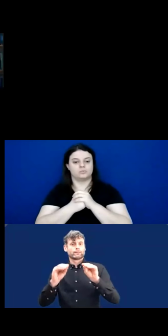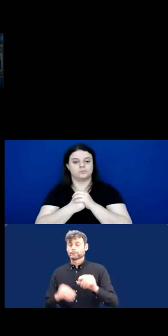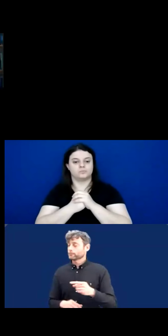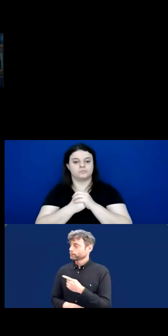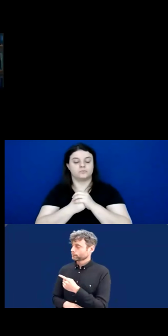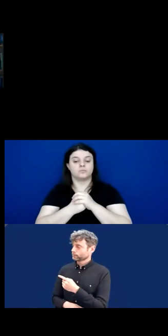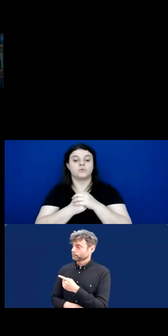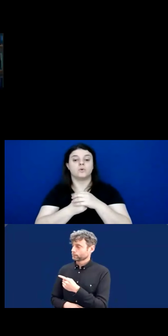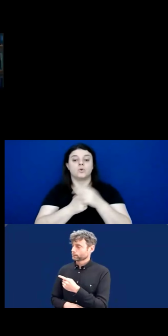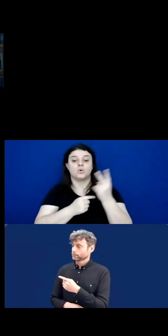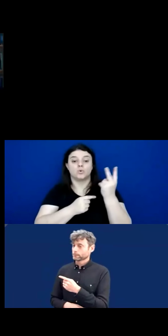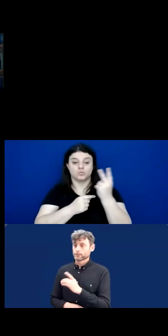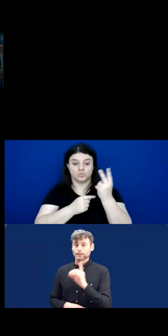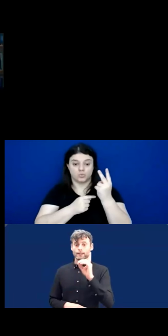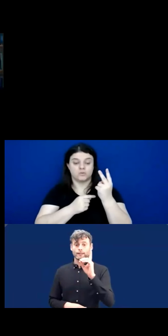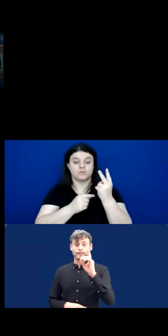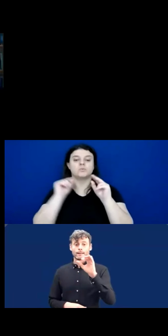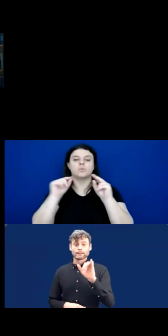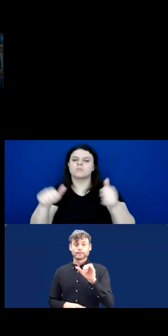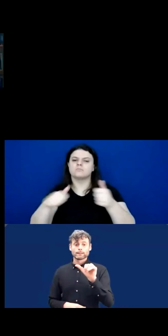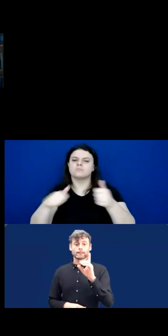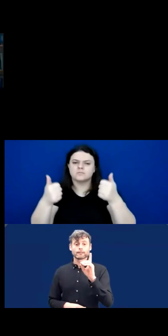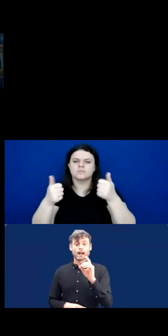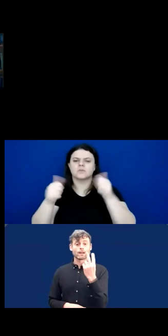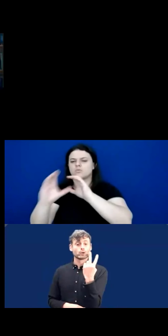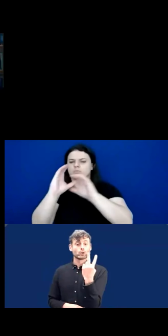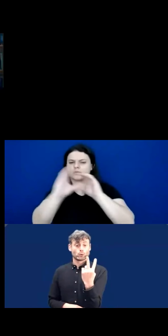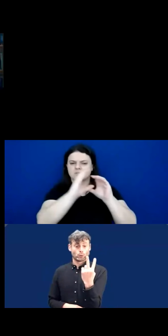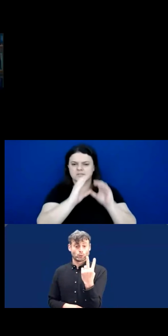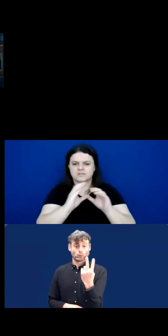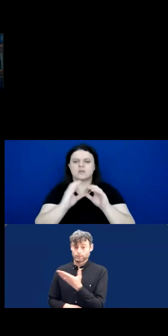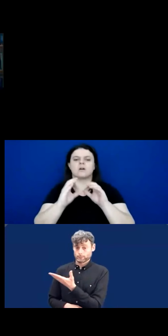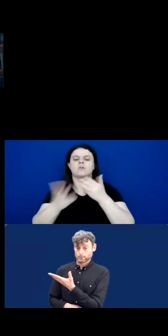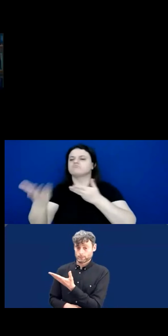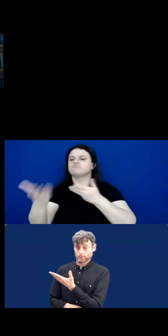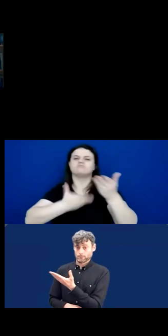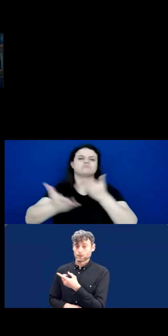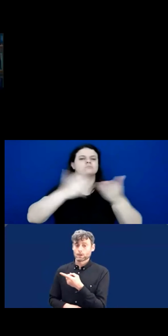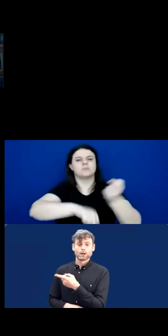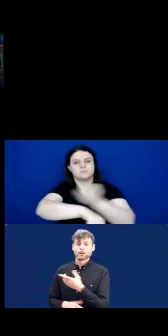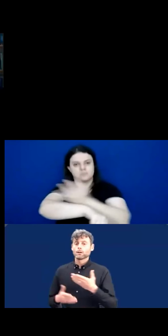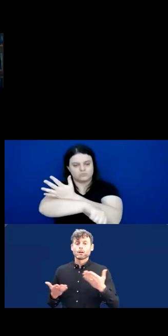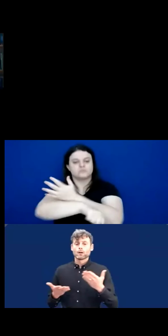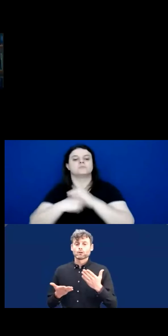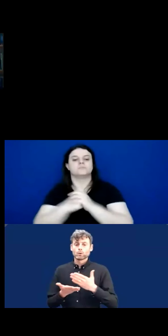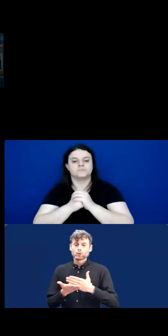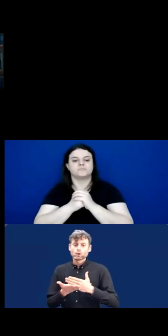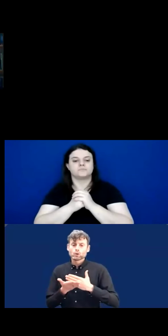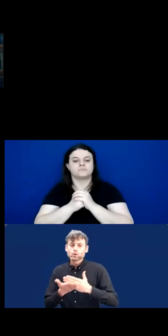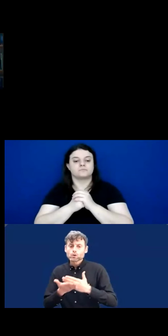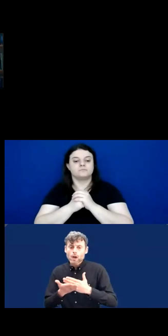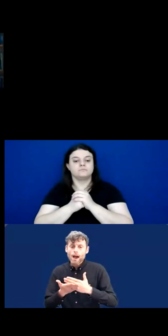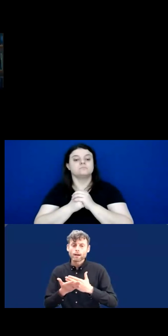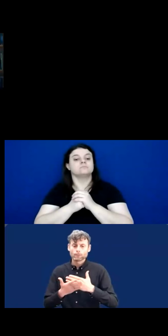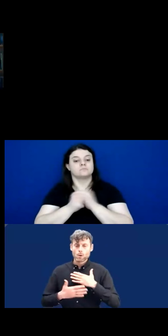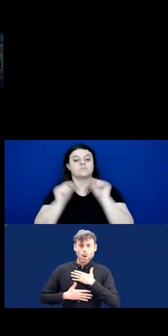to improve symbolic communication and sharing of emotions, the coach suggested